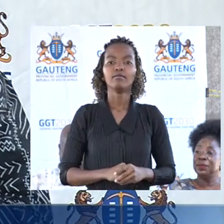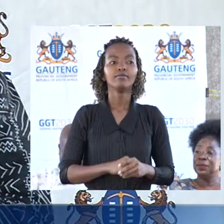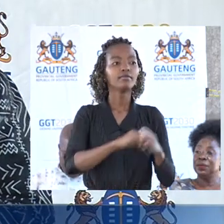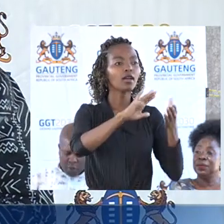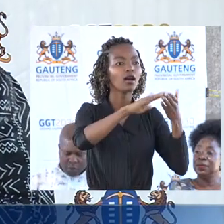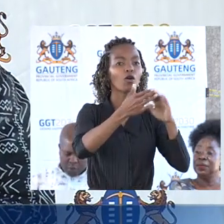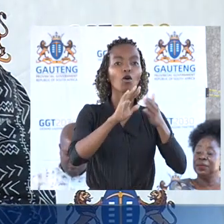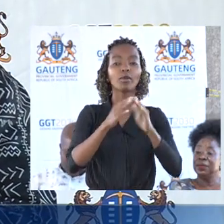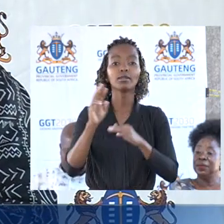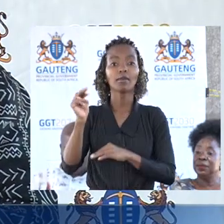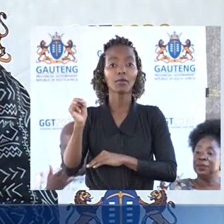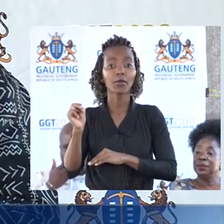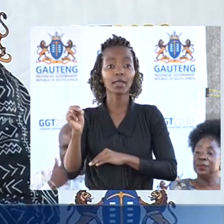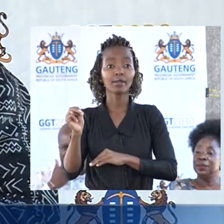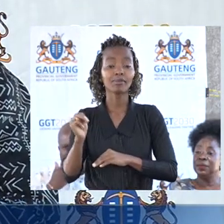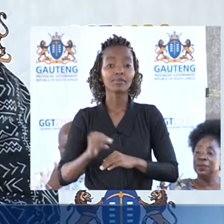Community of Mayibuye,